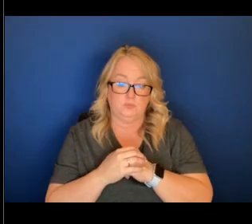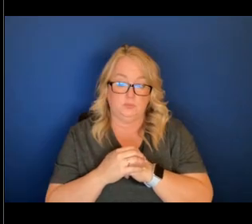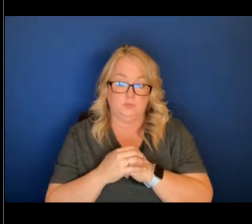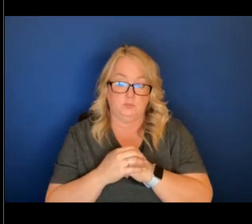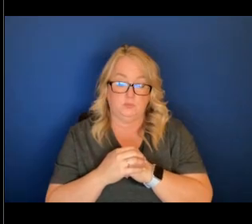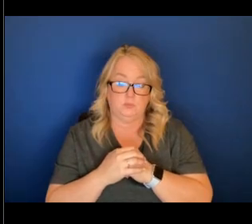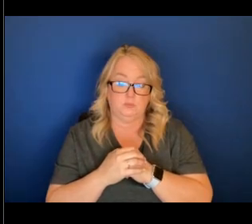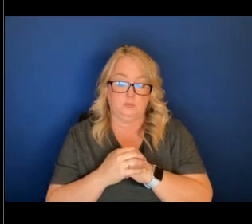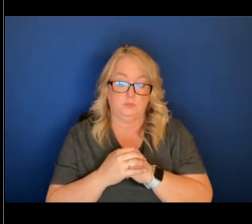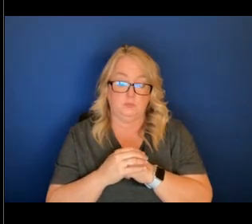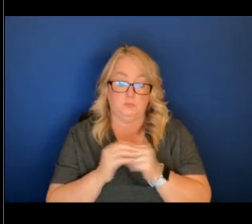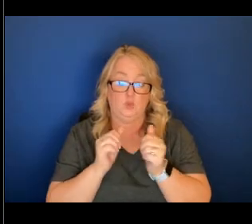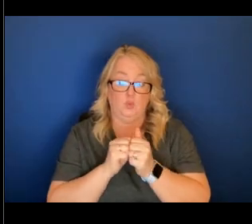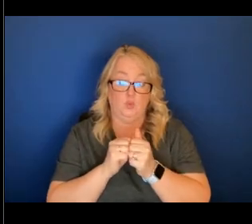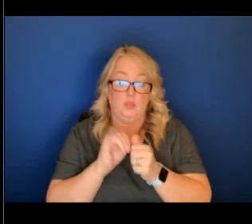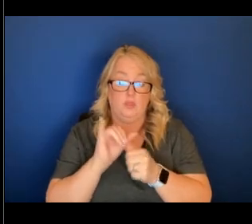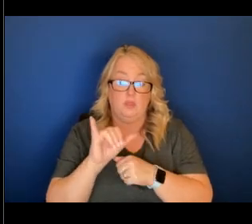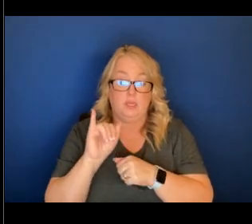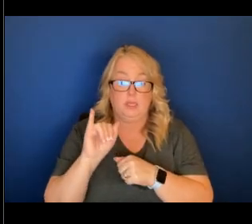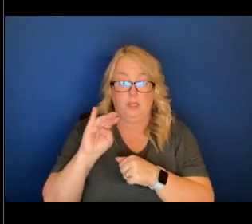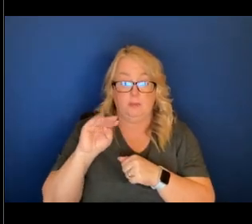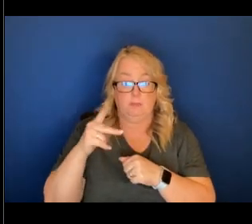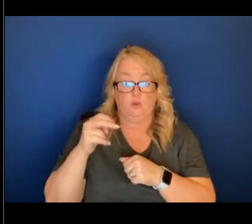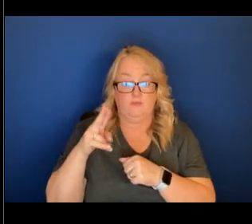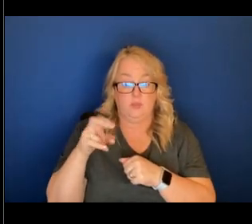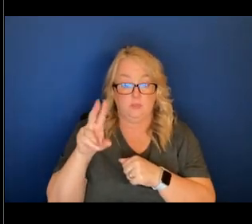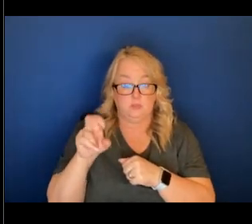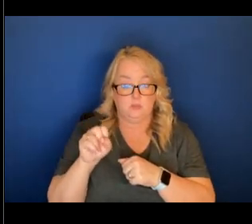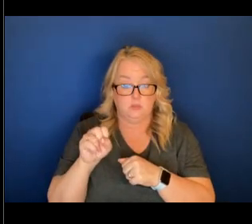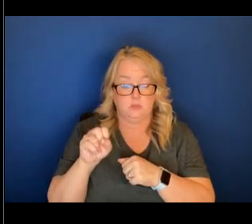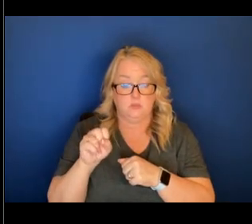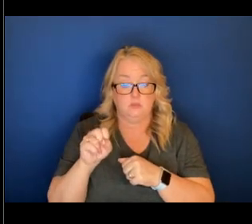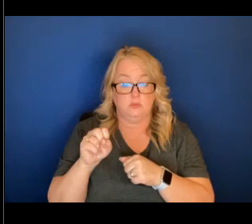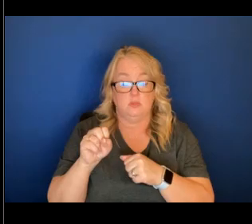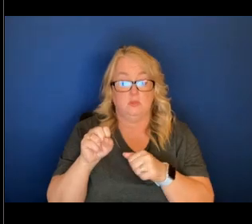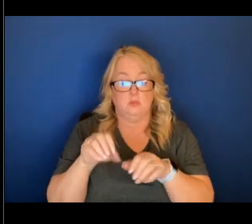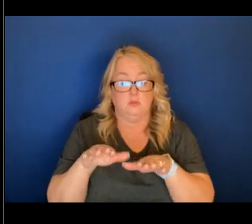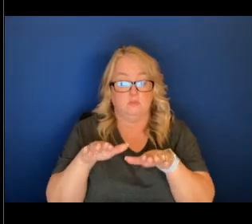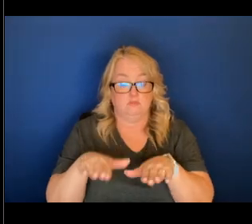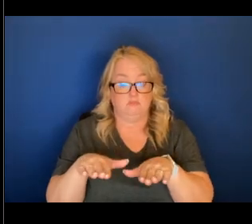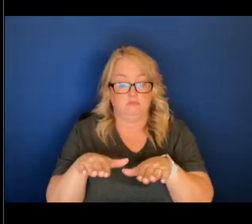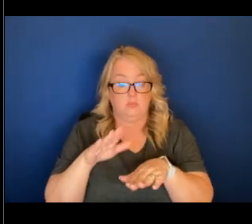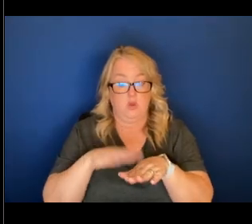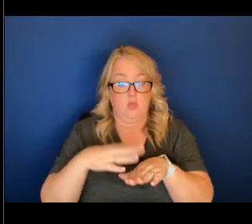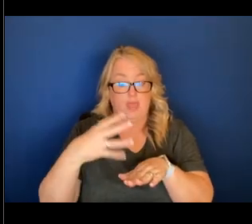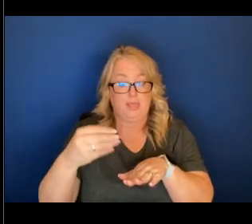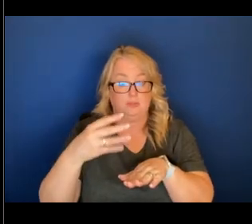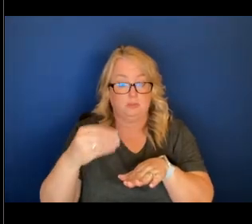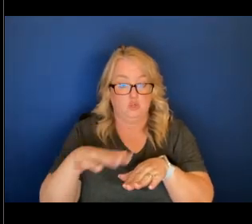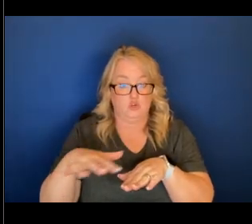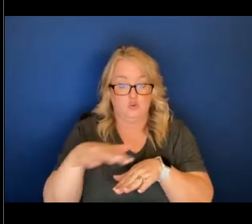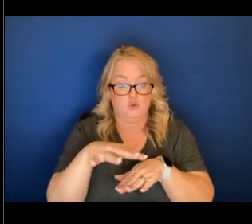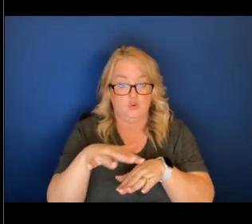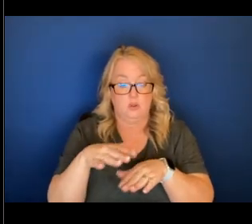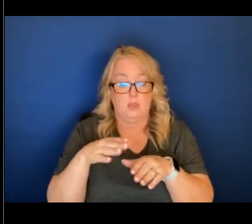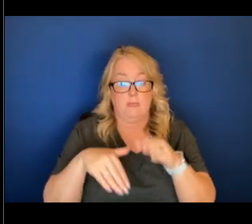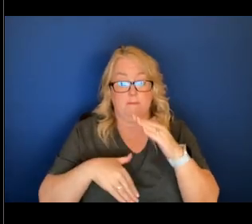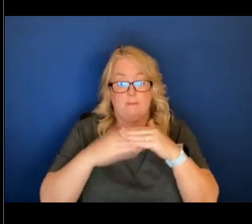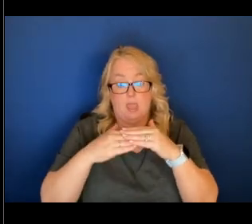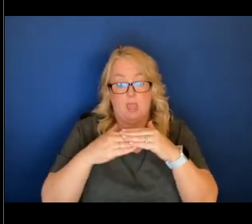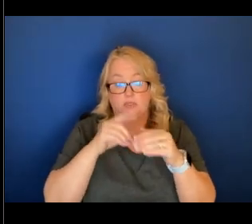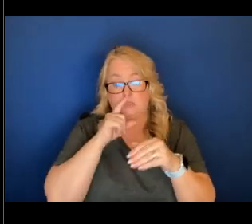With an impervious landing on the exterior side, the maximum allowed drop is